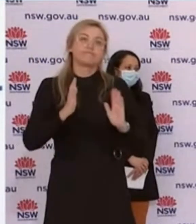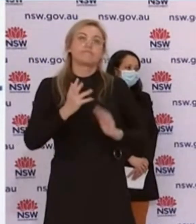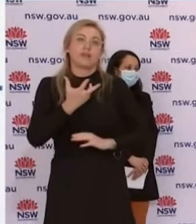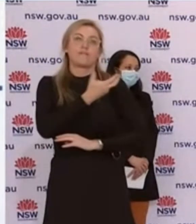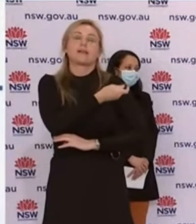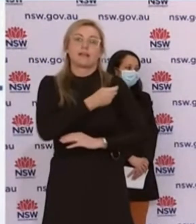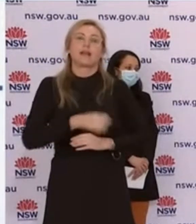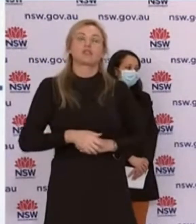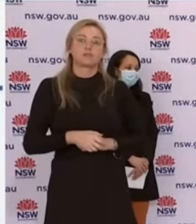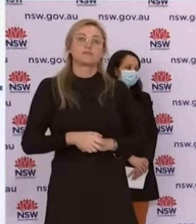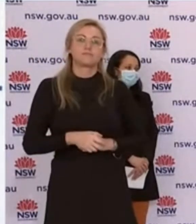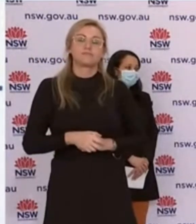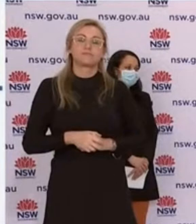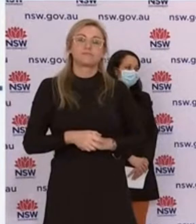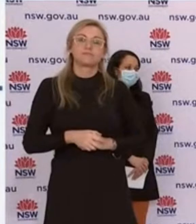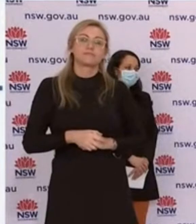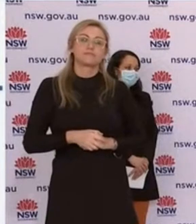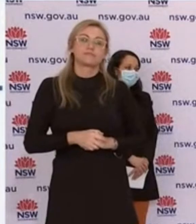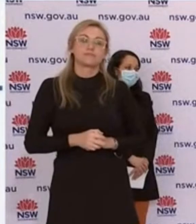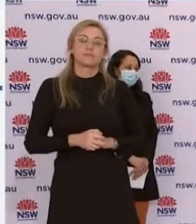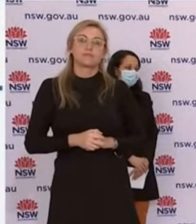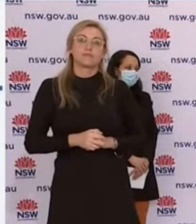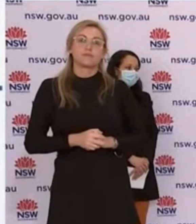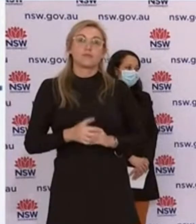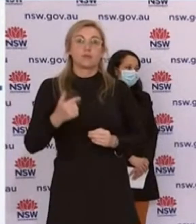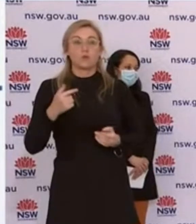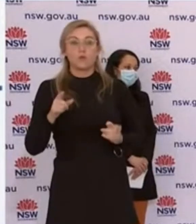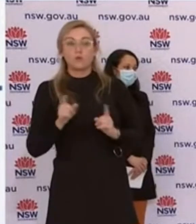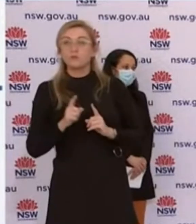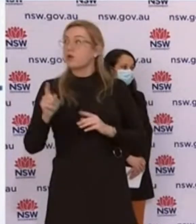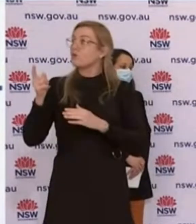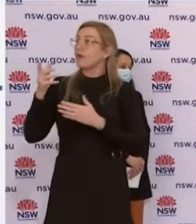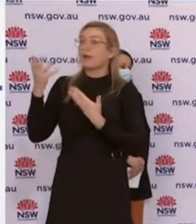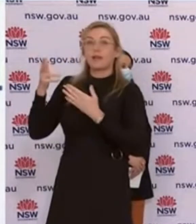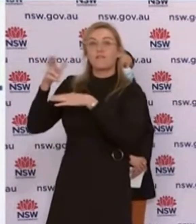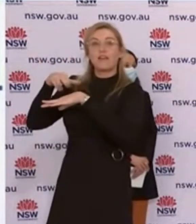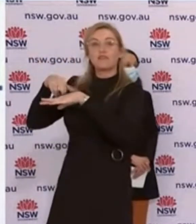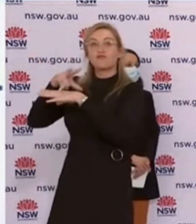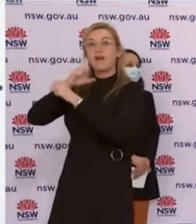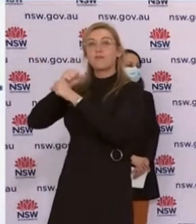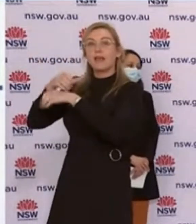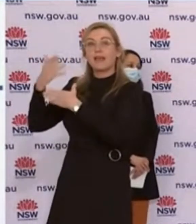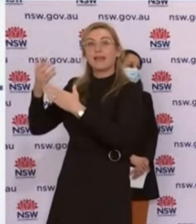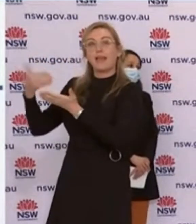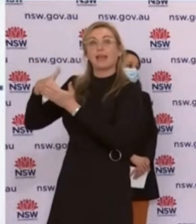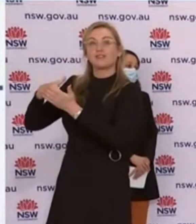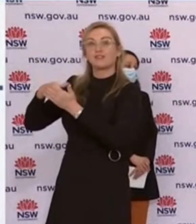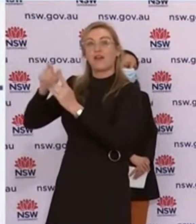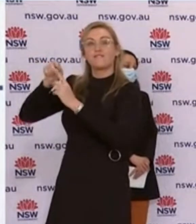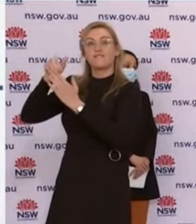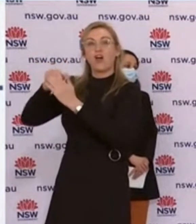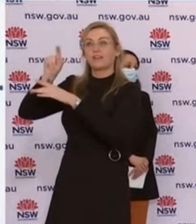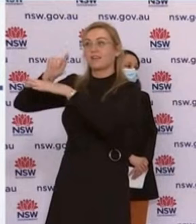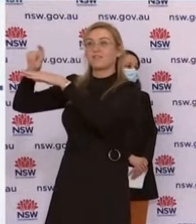their hands on a vaccine and get vaccinated, and clearly we're always welcoming from the federal government any additional doses of the Pfizer vaccine to support